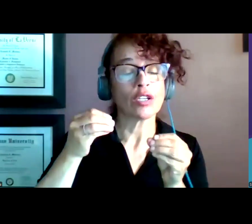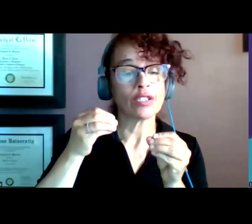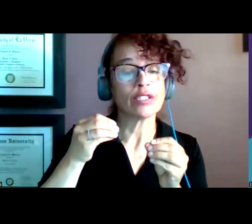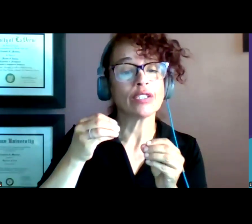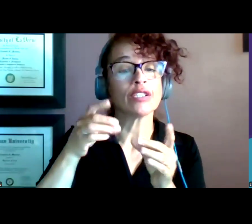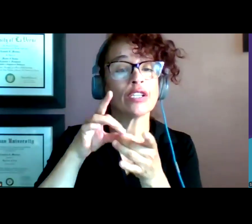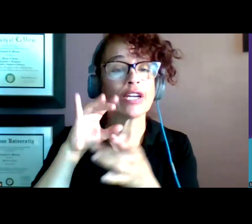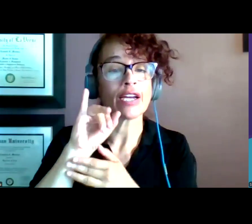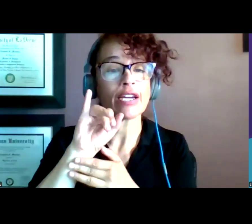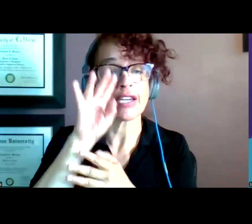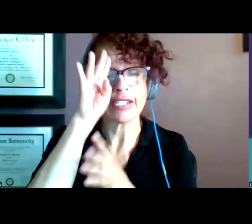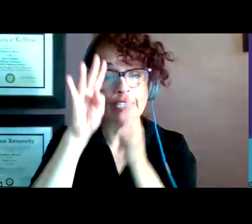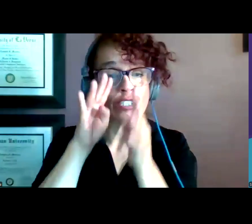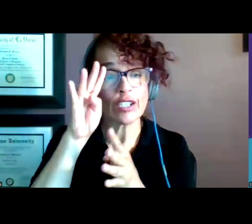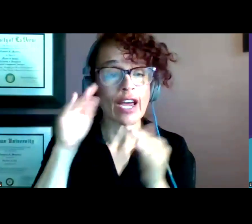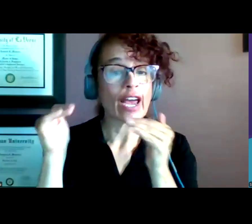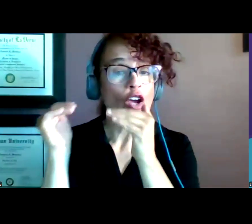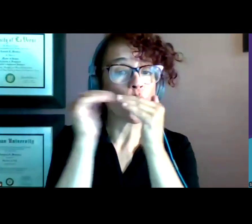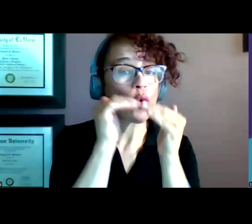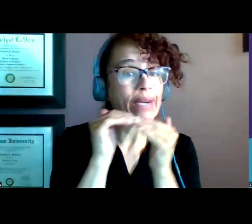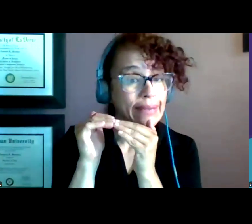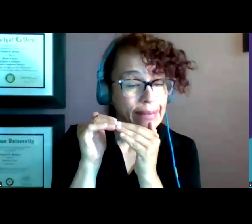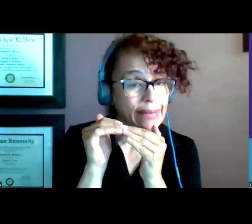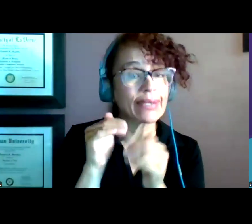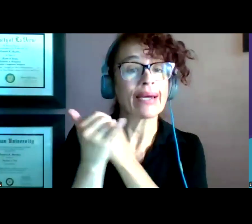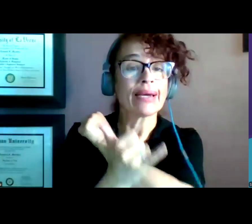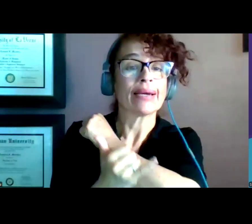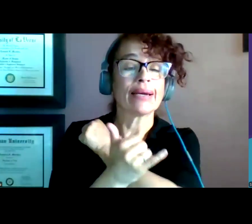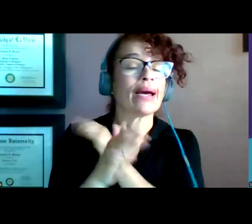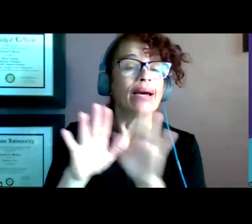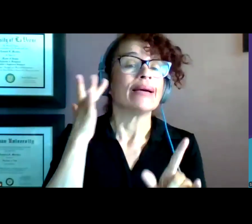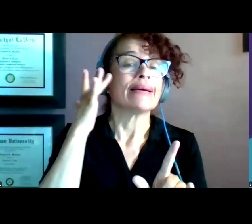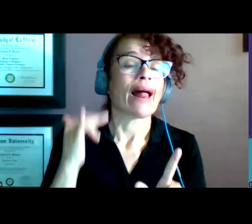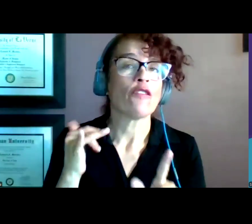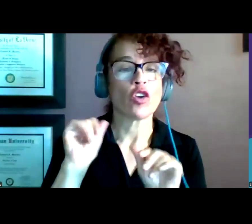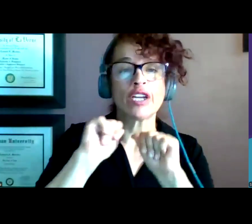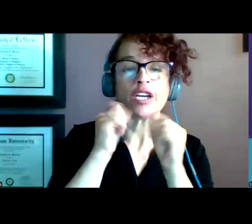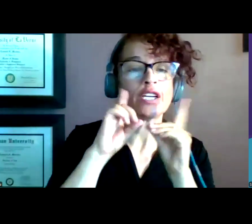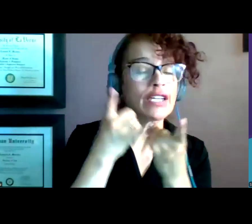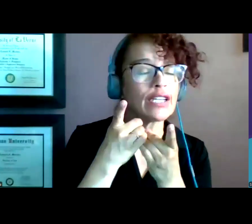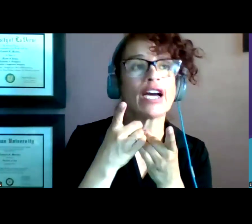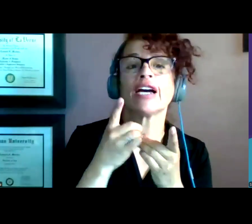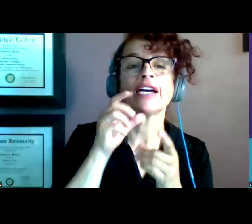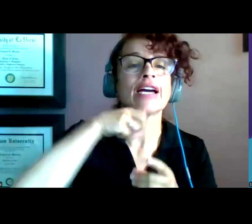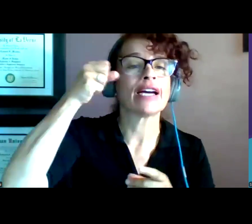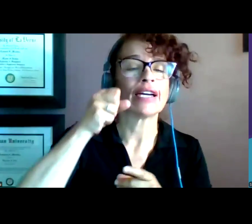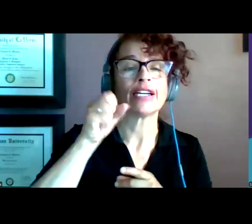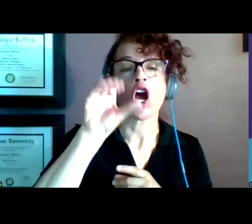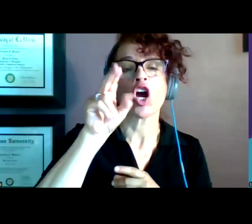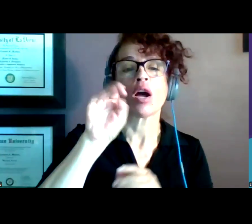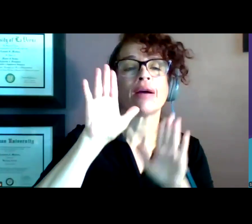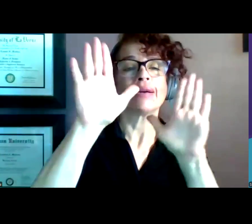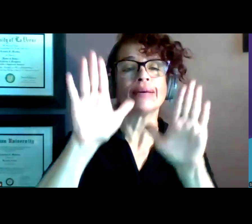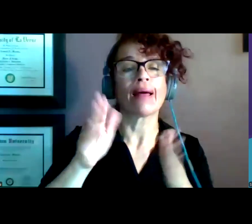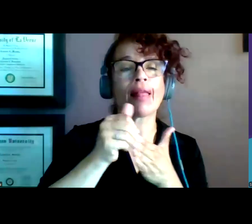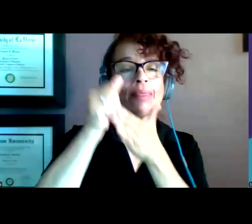Strategic Initiatives and Equity at the California Department of Aging. Connie is an outstanding member of